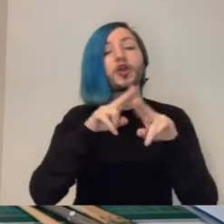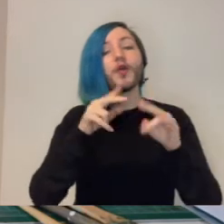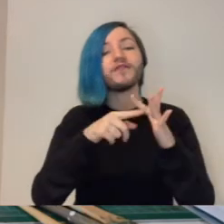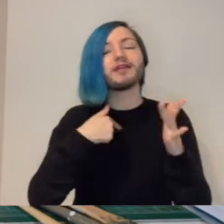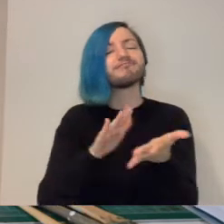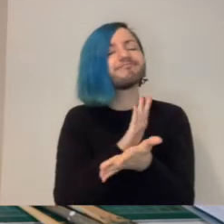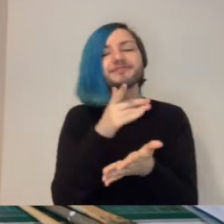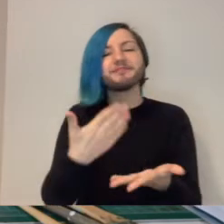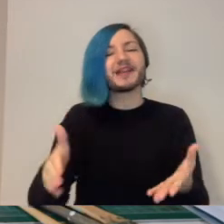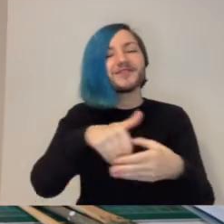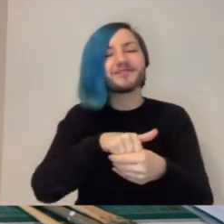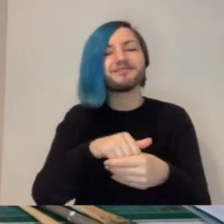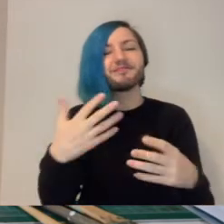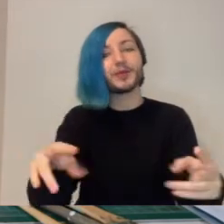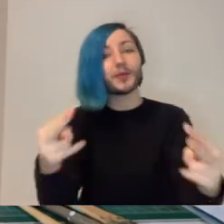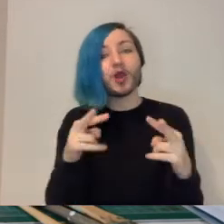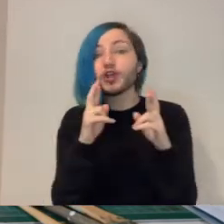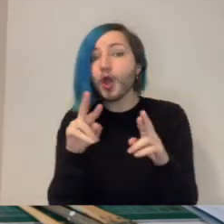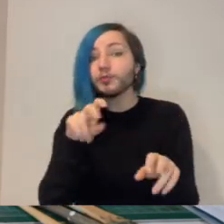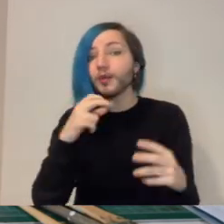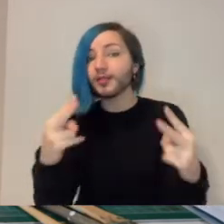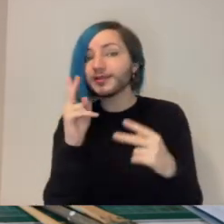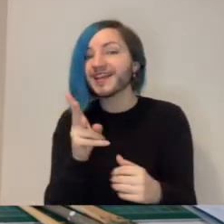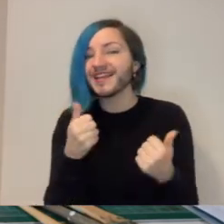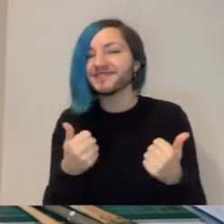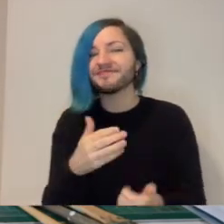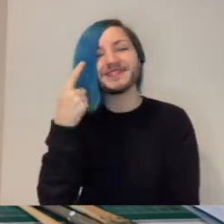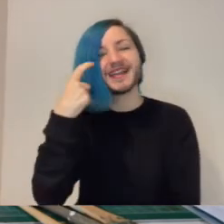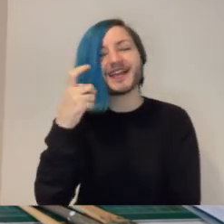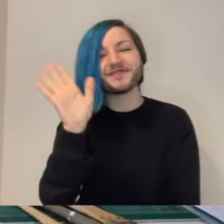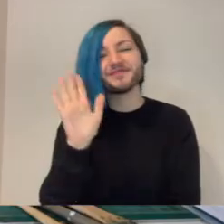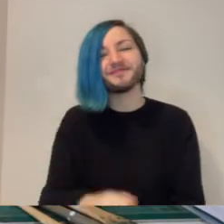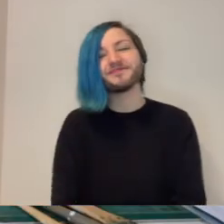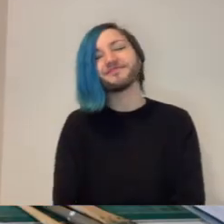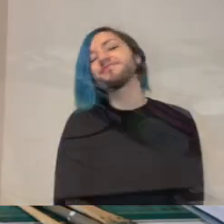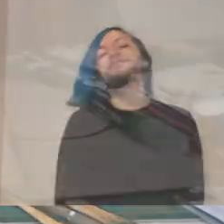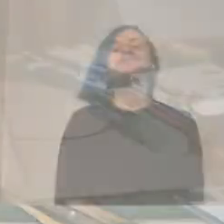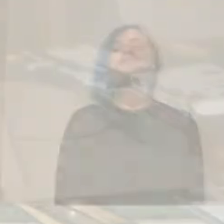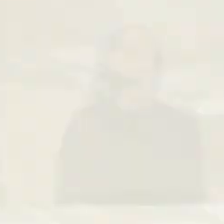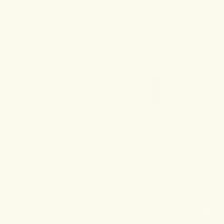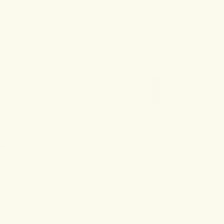really glad you joined us, and hope you join us again. All right, take care.